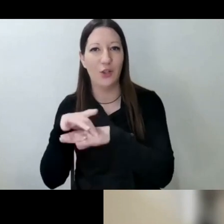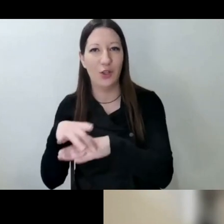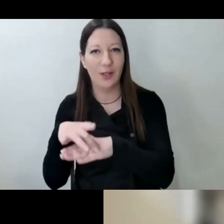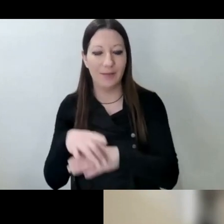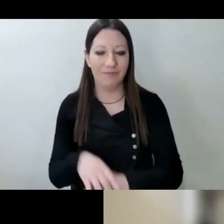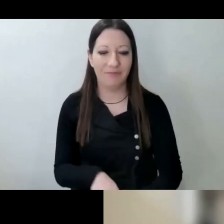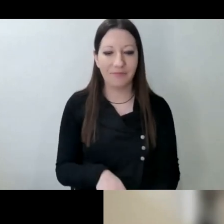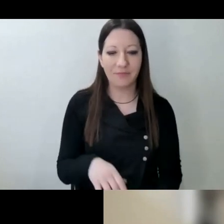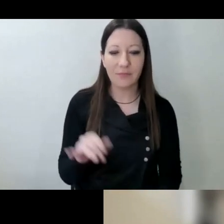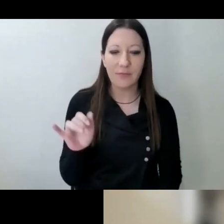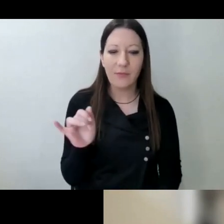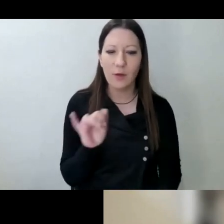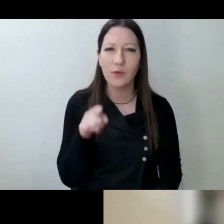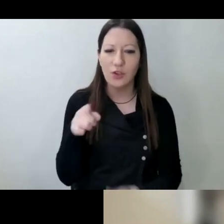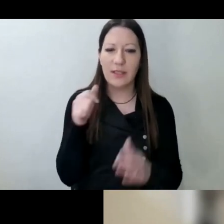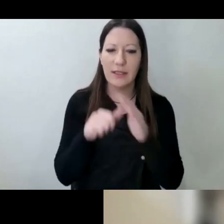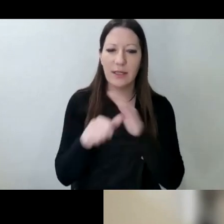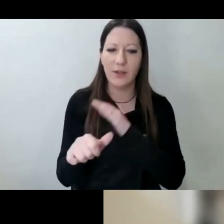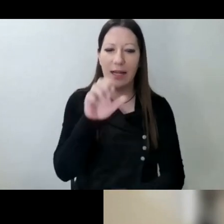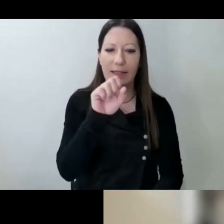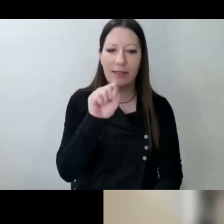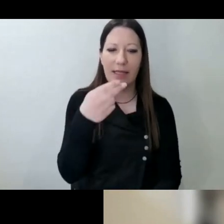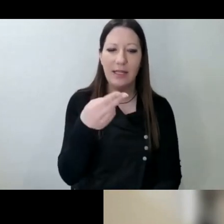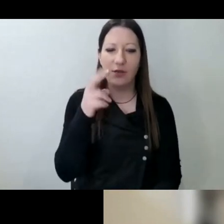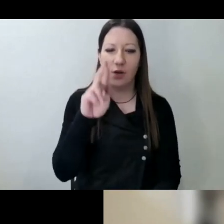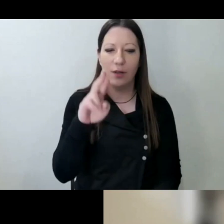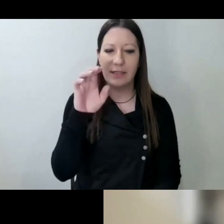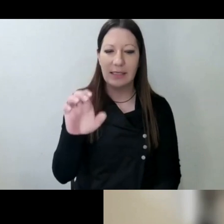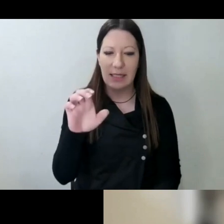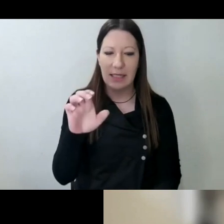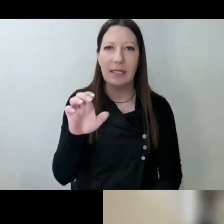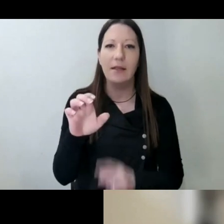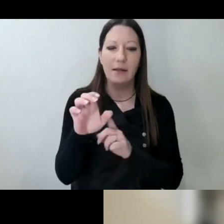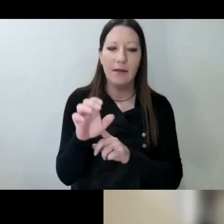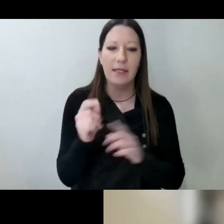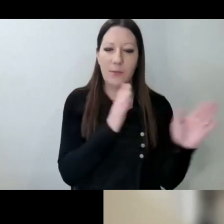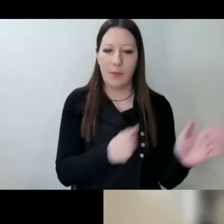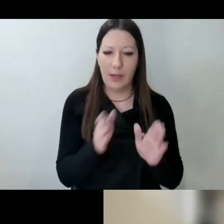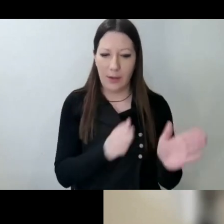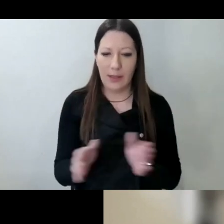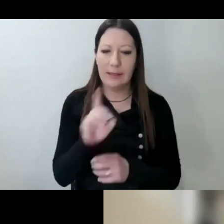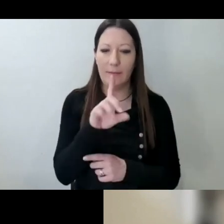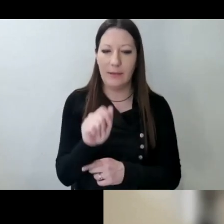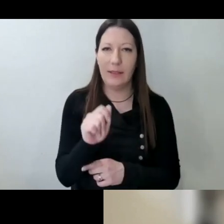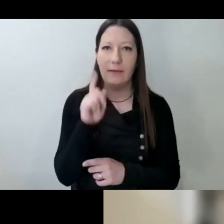Disability Survival Skills for the Urgency of the Anthropocene project,